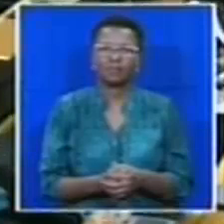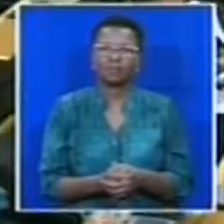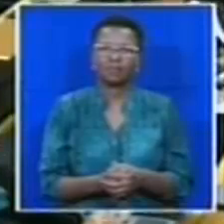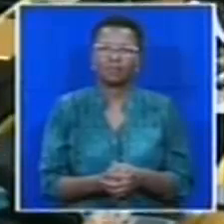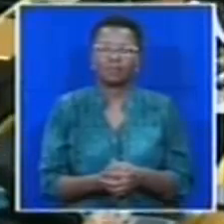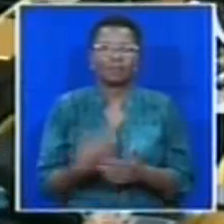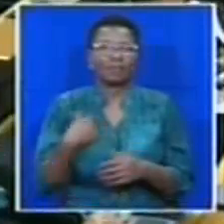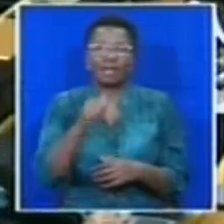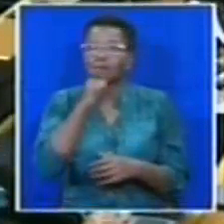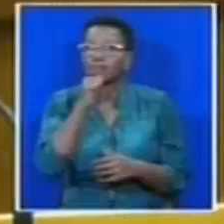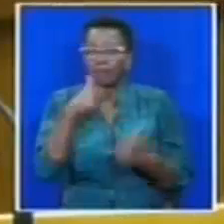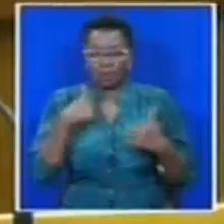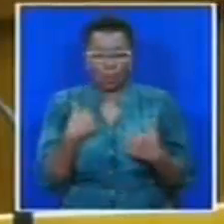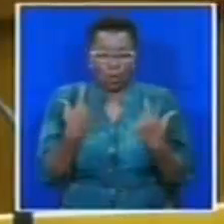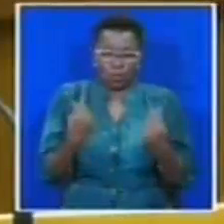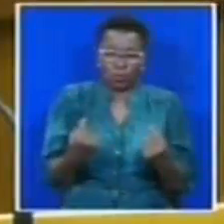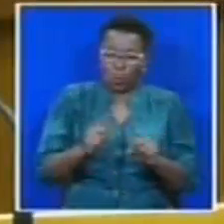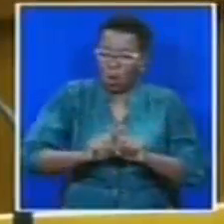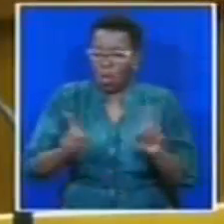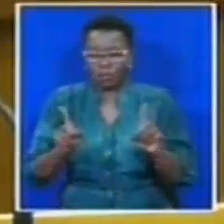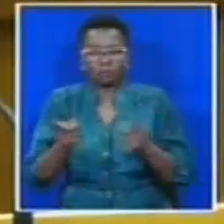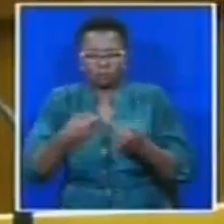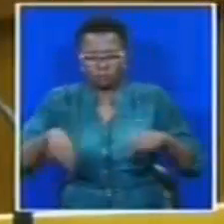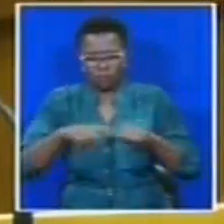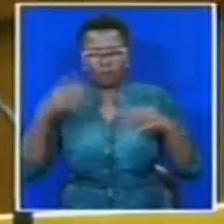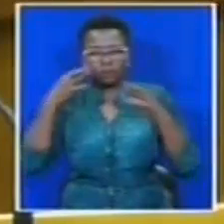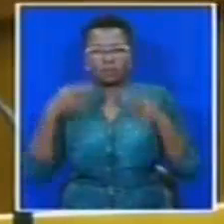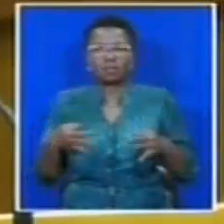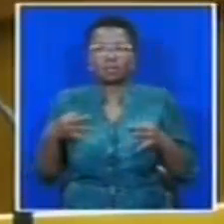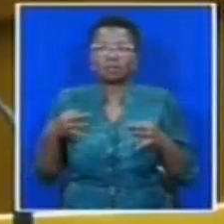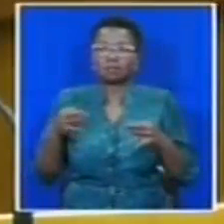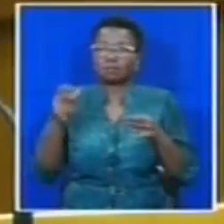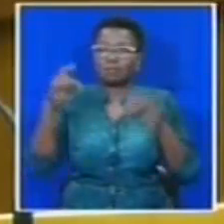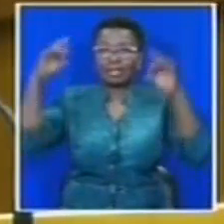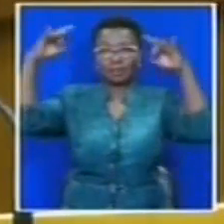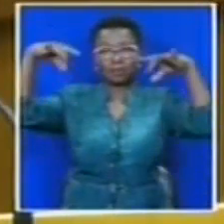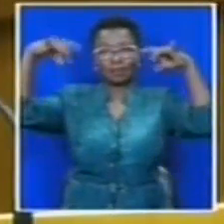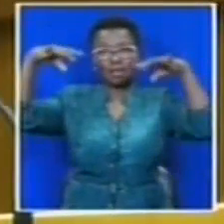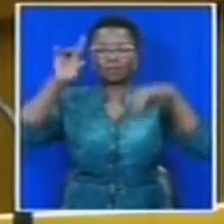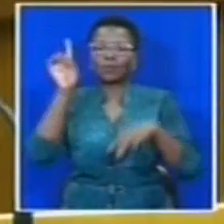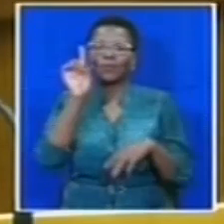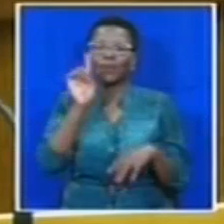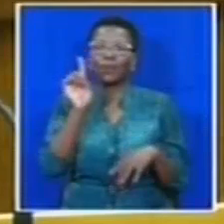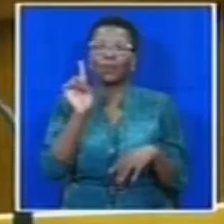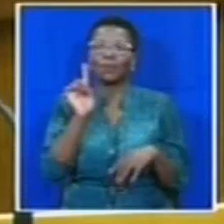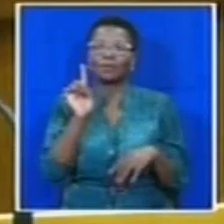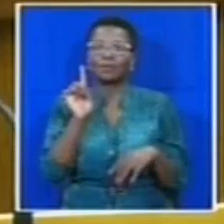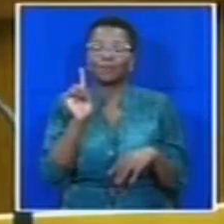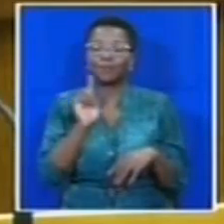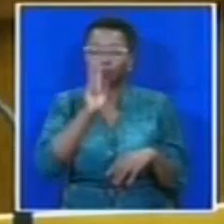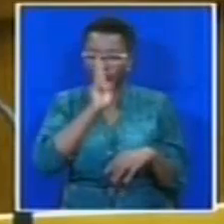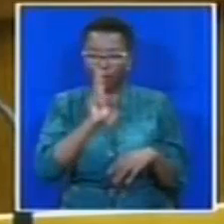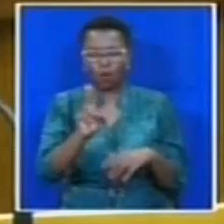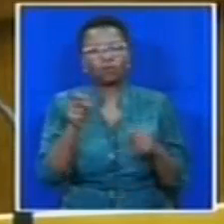Whether we do or not is up to us, not to the stars. Honorable Speaker, allow